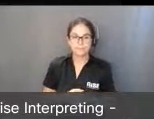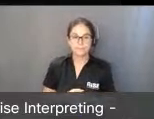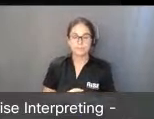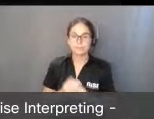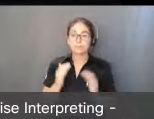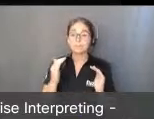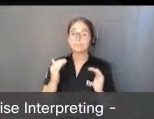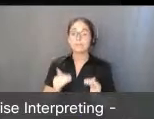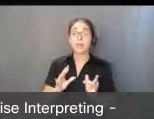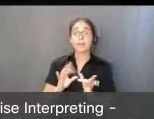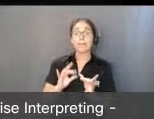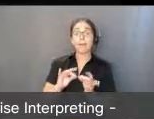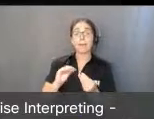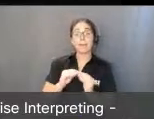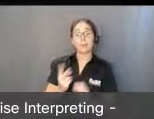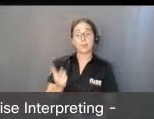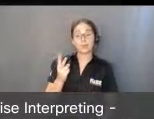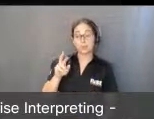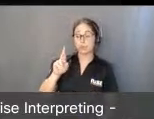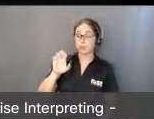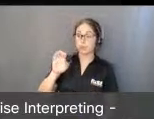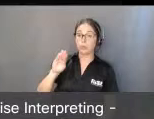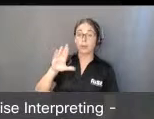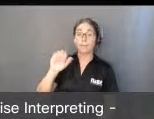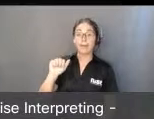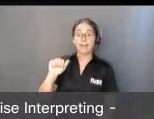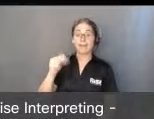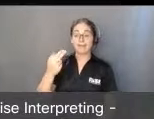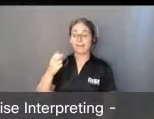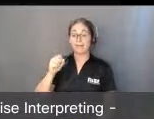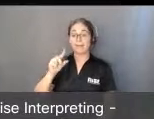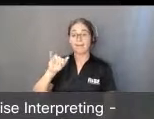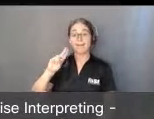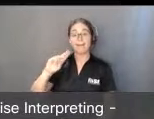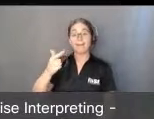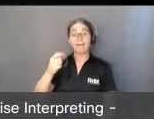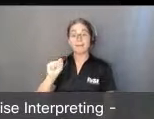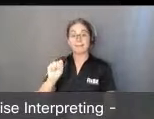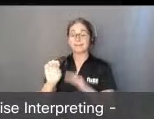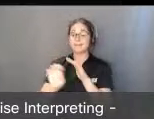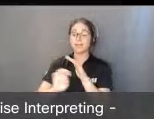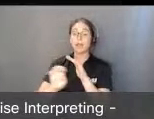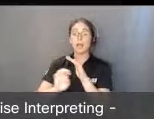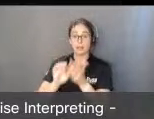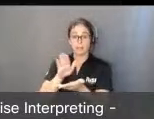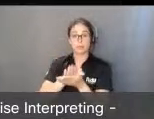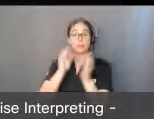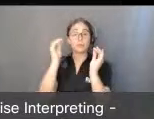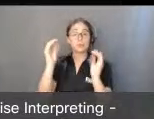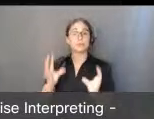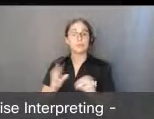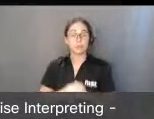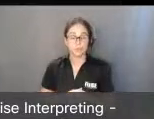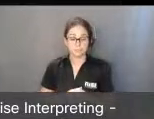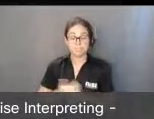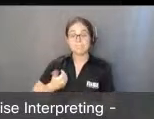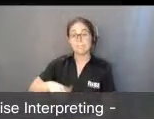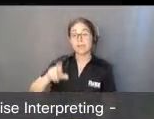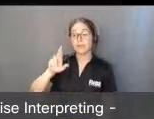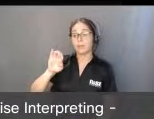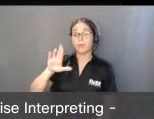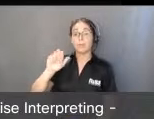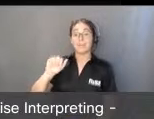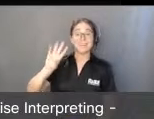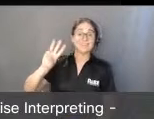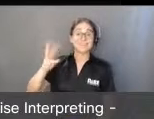Comment number two, Rebecca Hastings, Terrace View Elementary teacher. I am Rebecca Hastings, a sixth